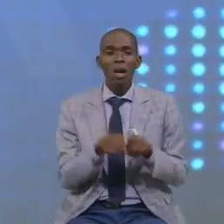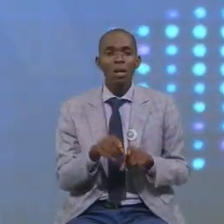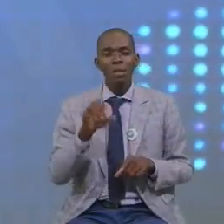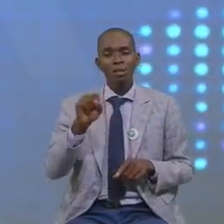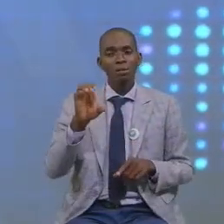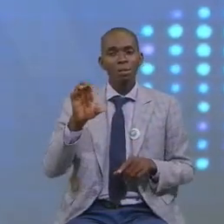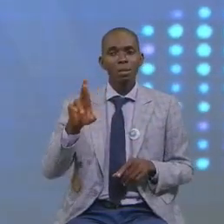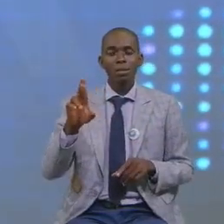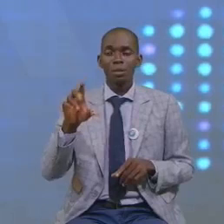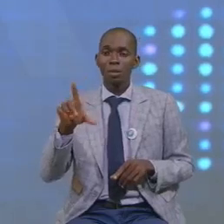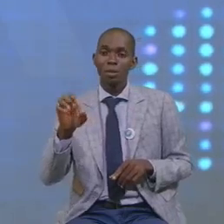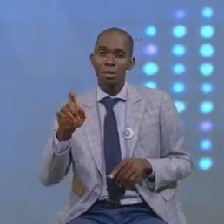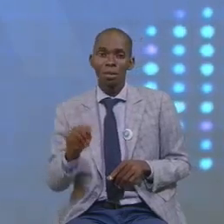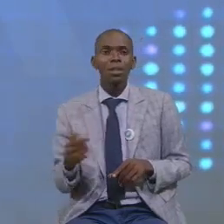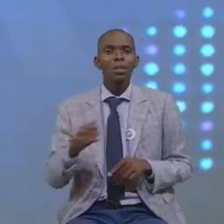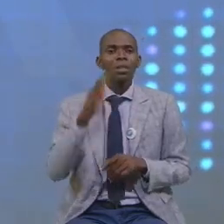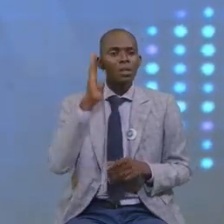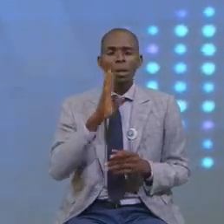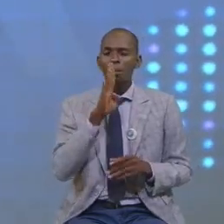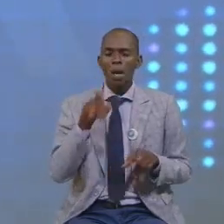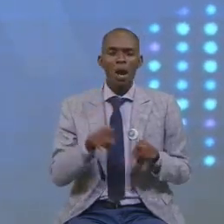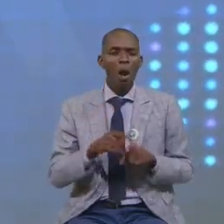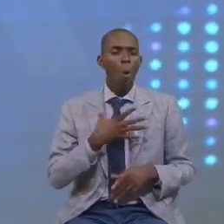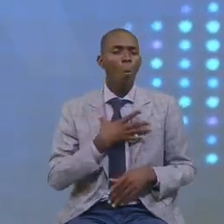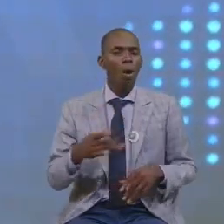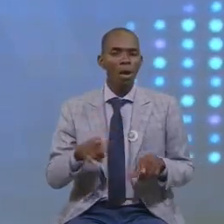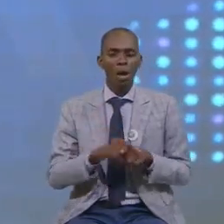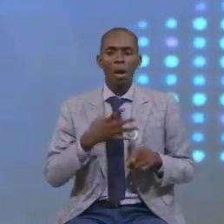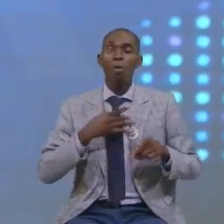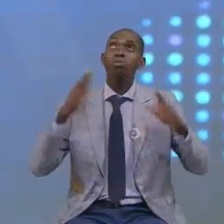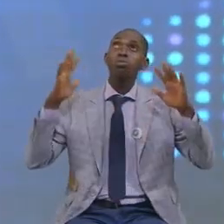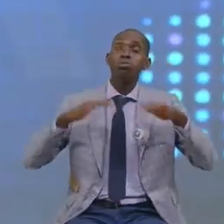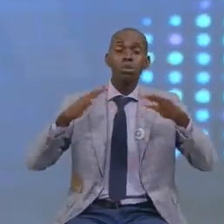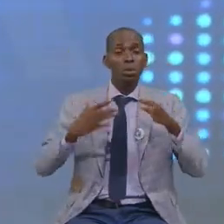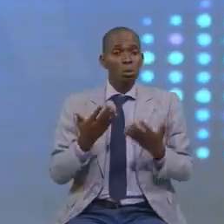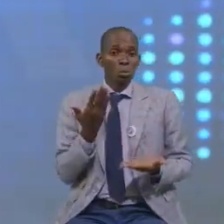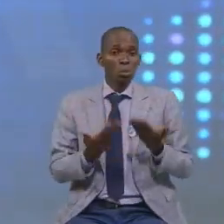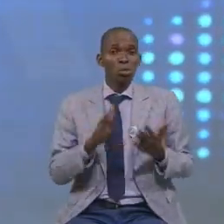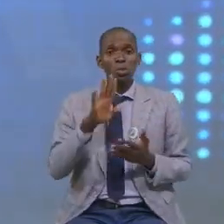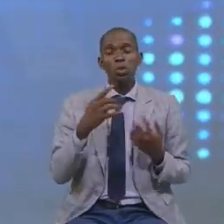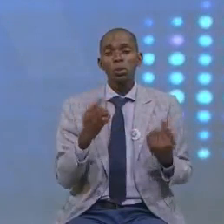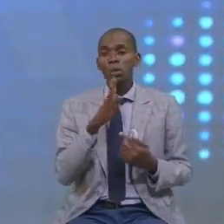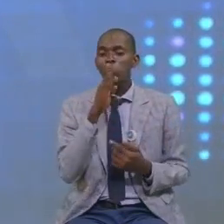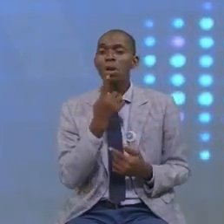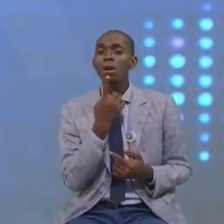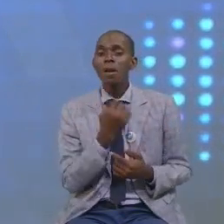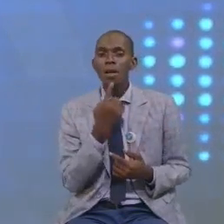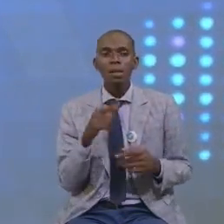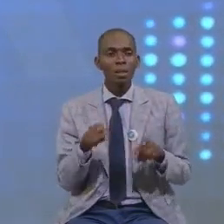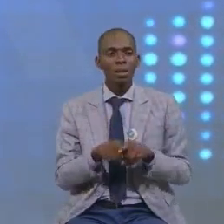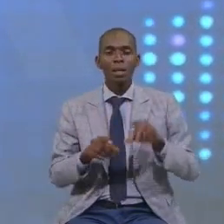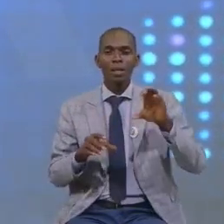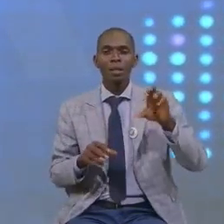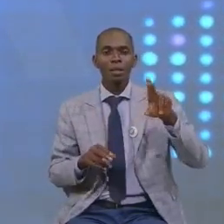they shall be as white as snow. And though they be red like crimson,